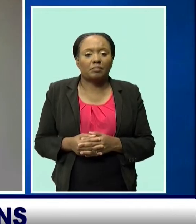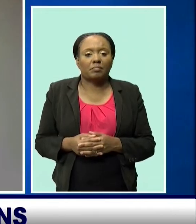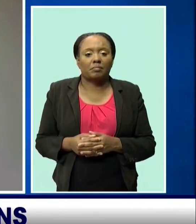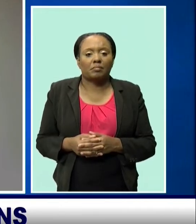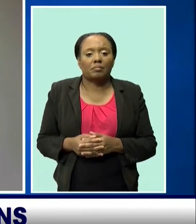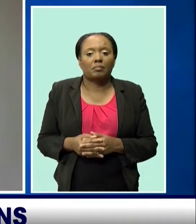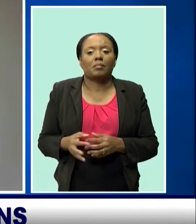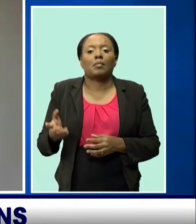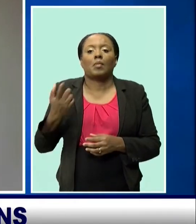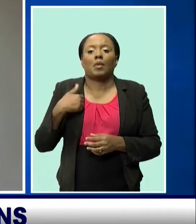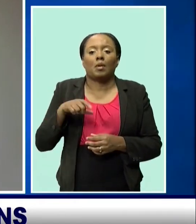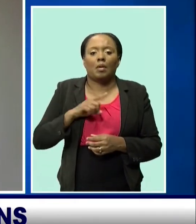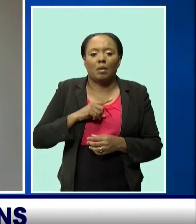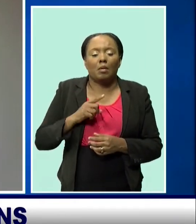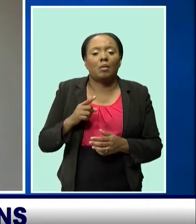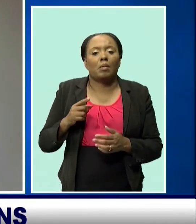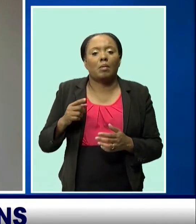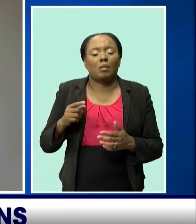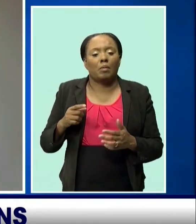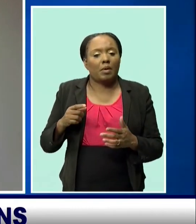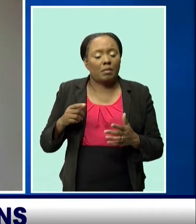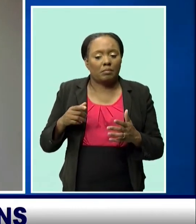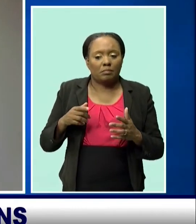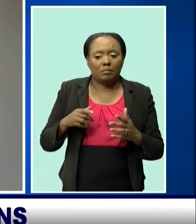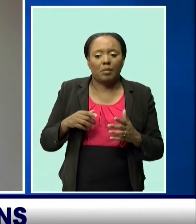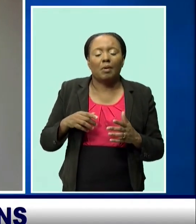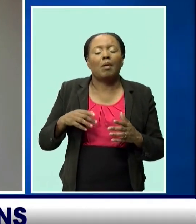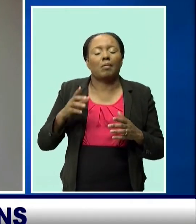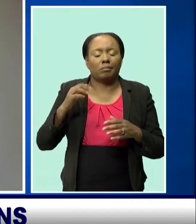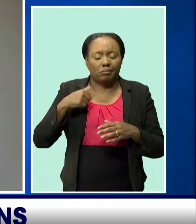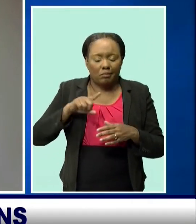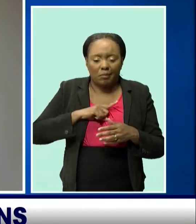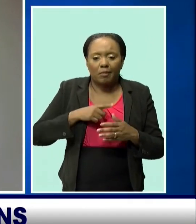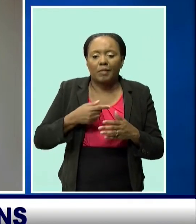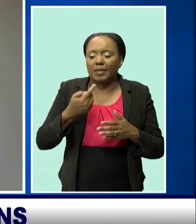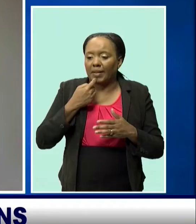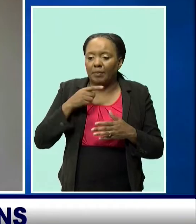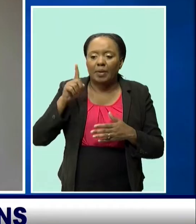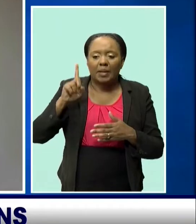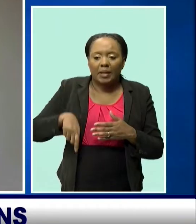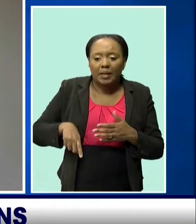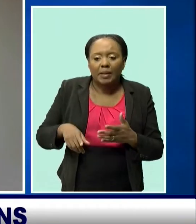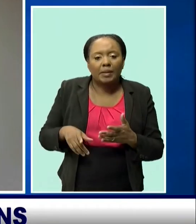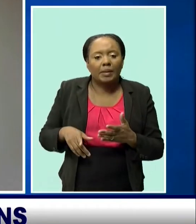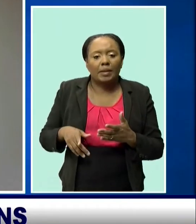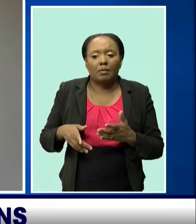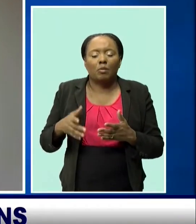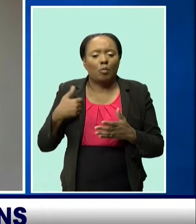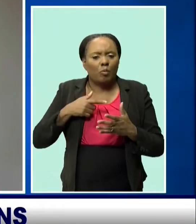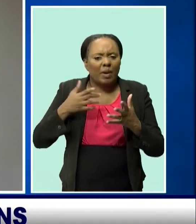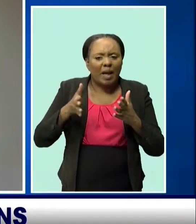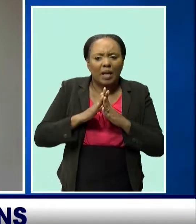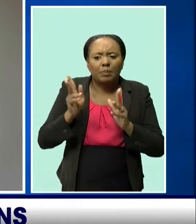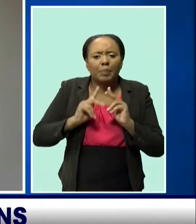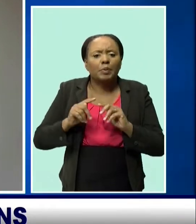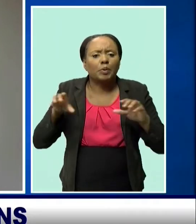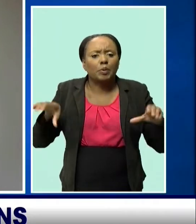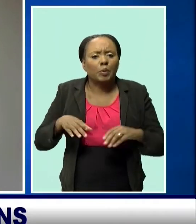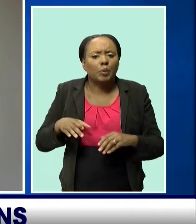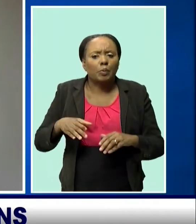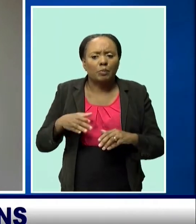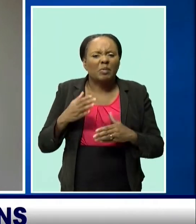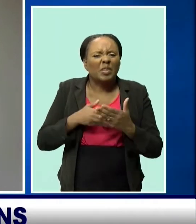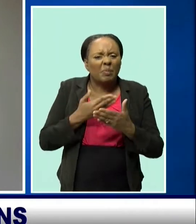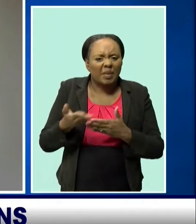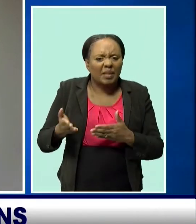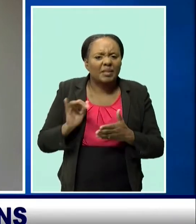media channels and also posted on our website. And we have responses usually come in from